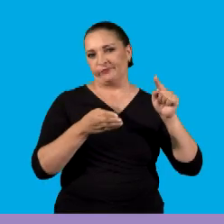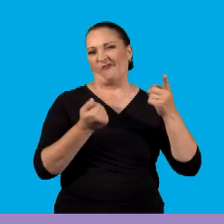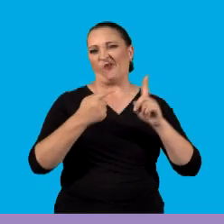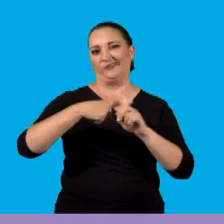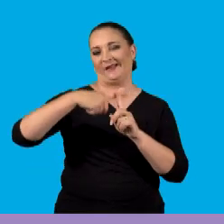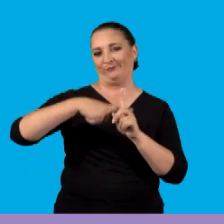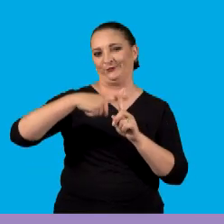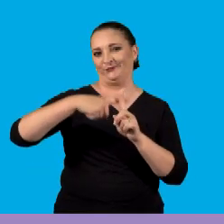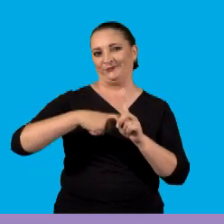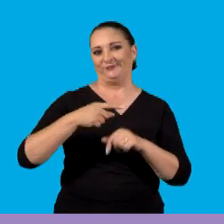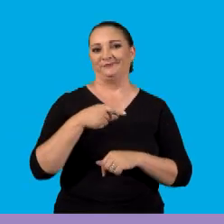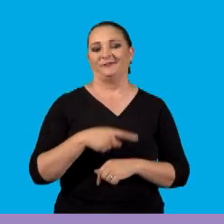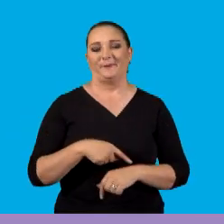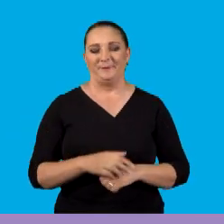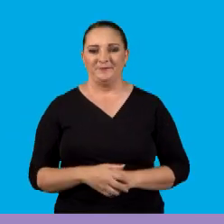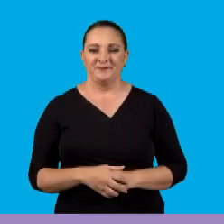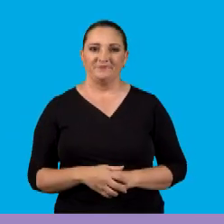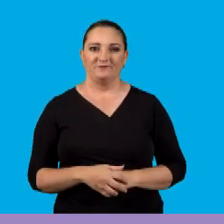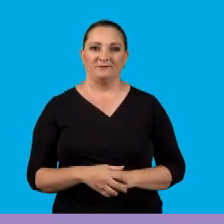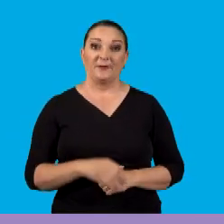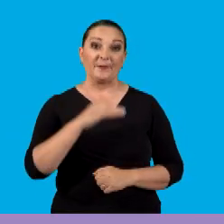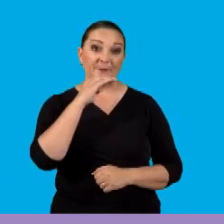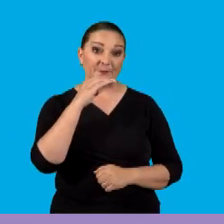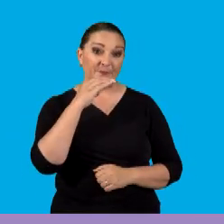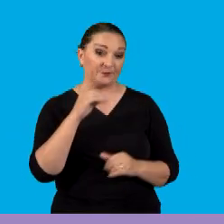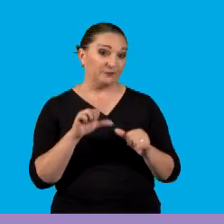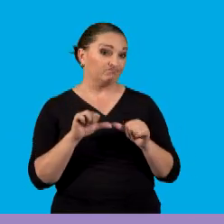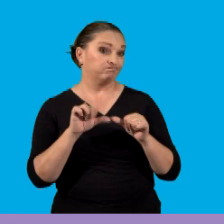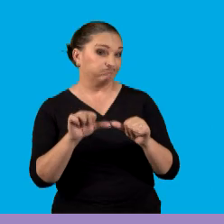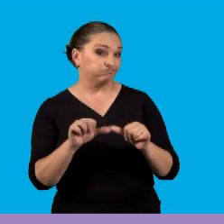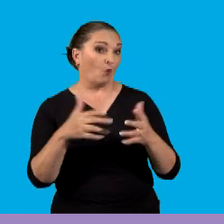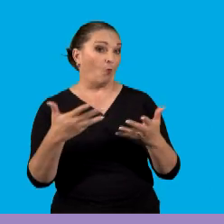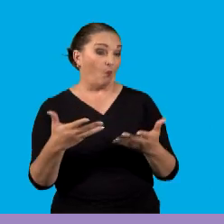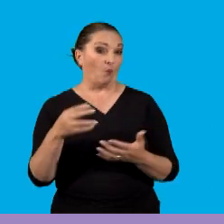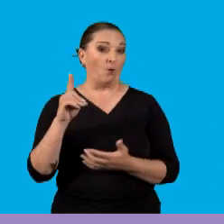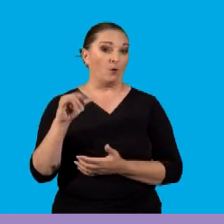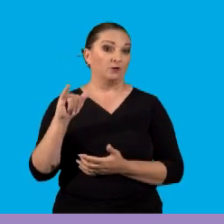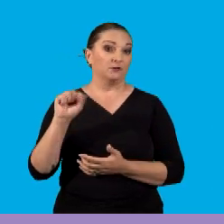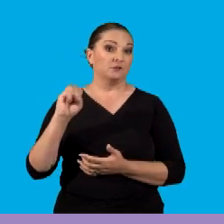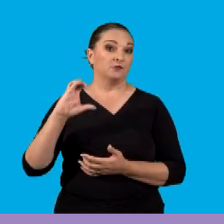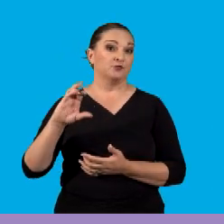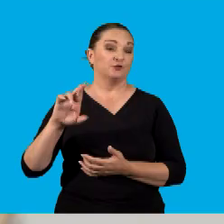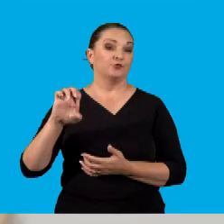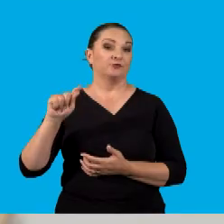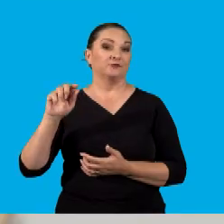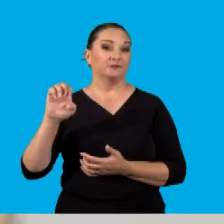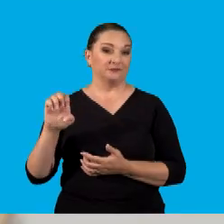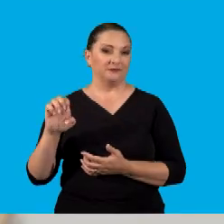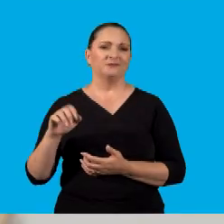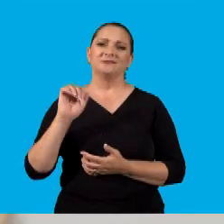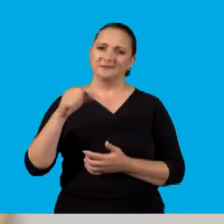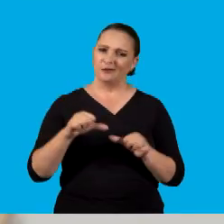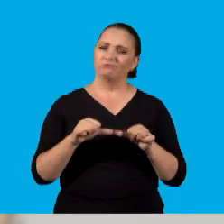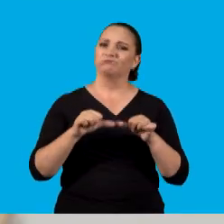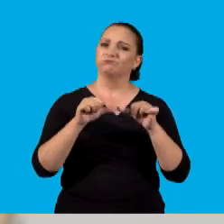were representing the temperature at that time. So is this continuous data or discrete data? Yes,